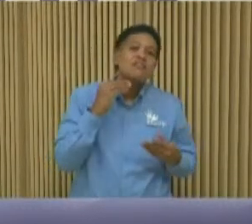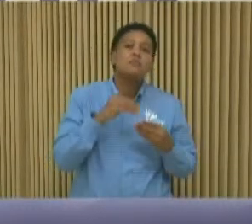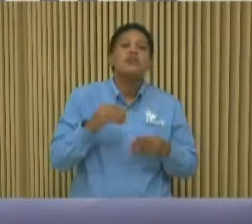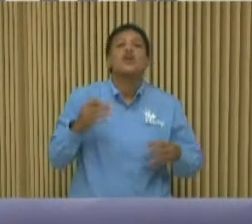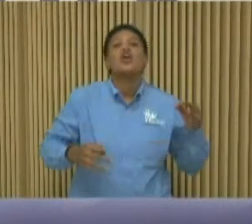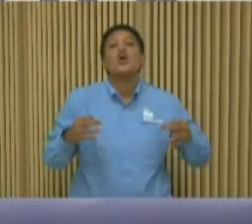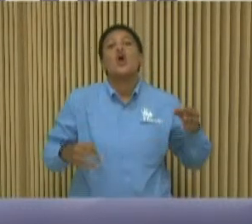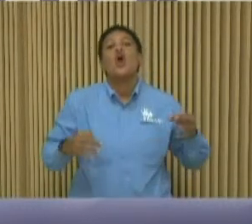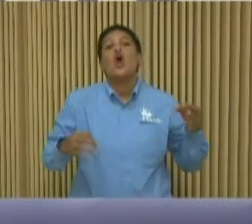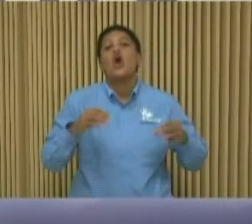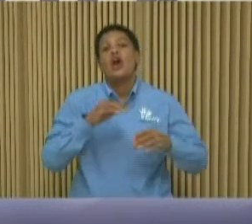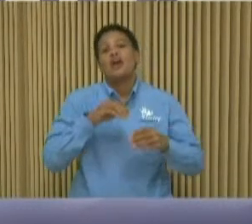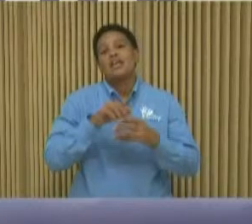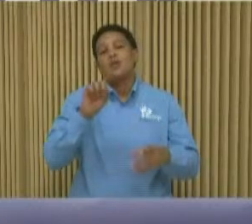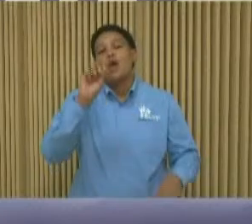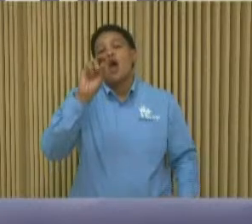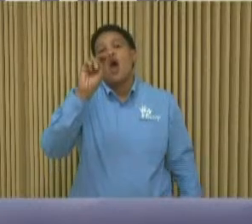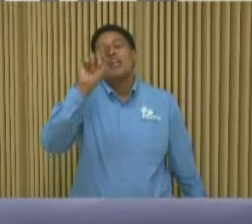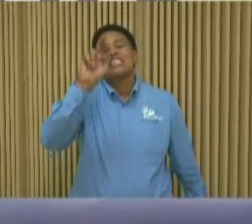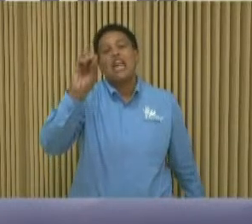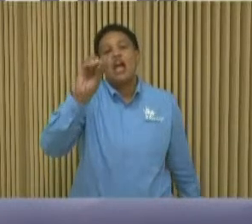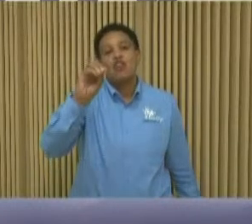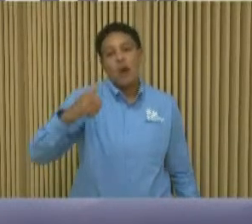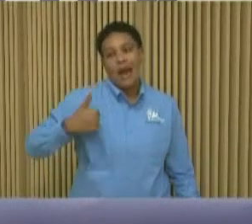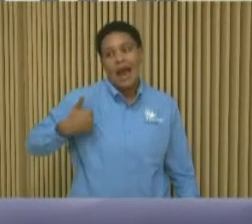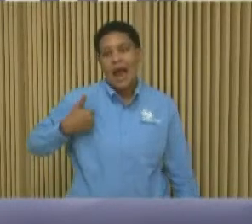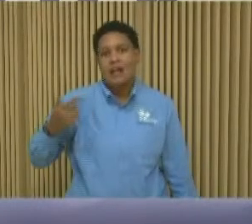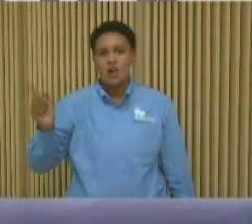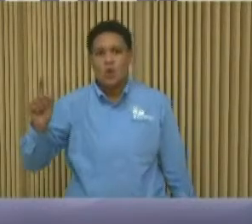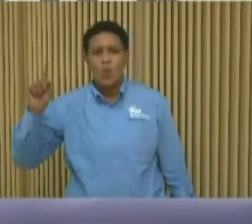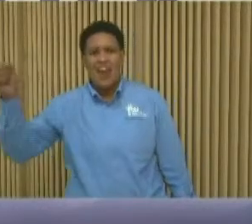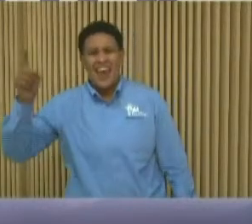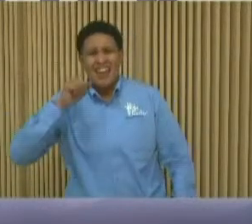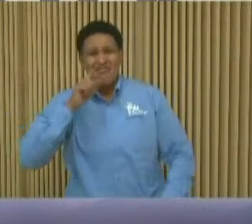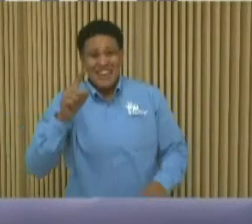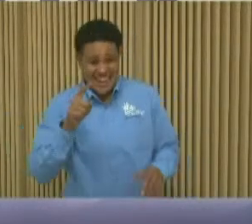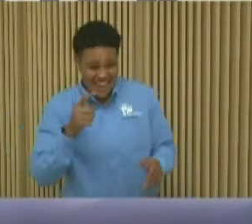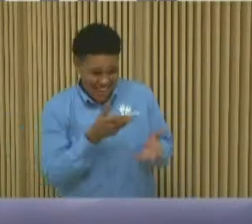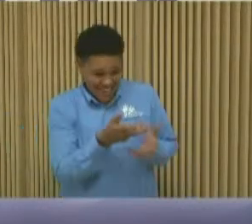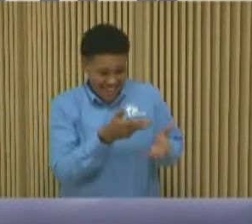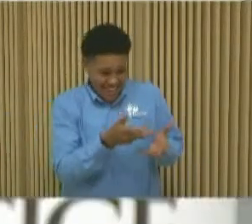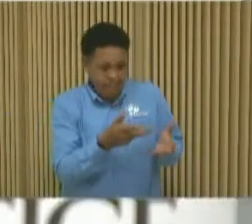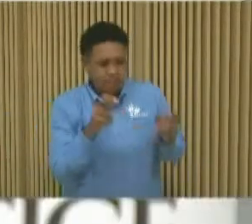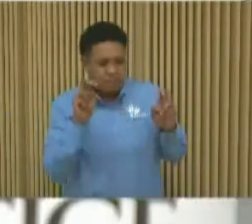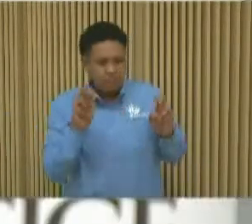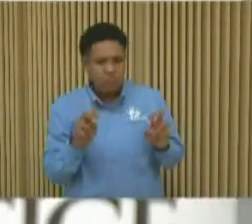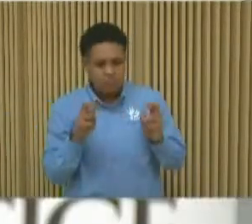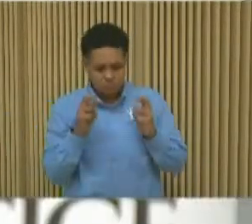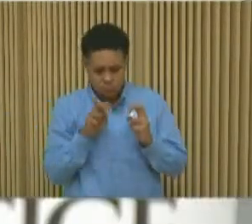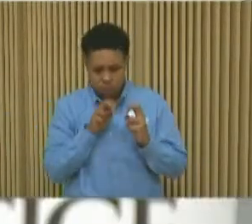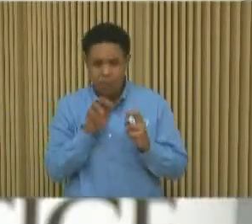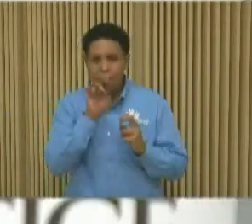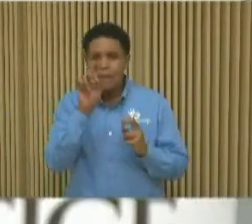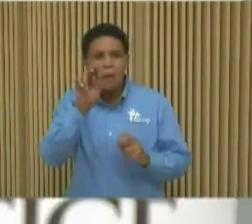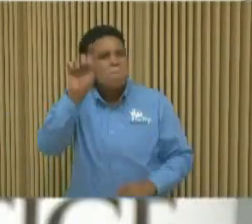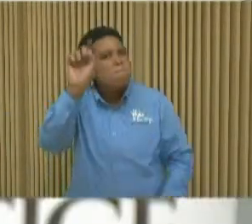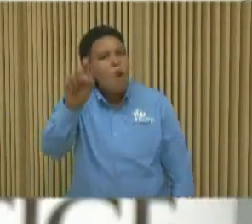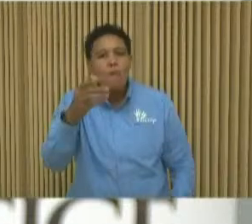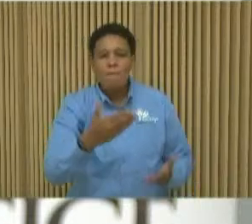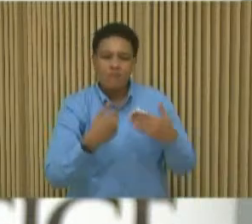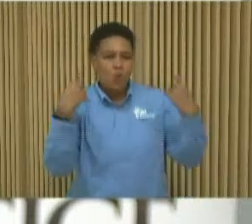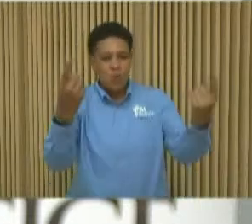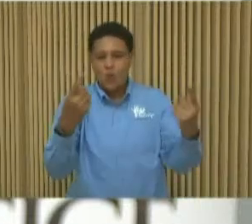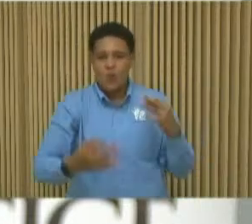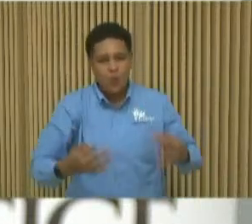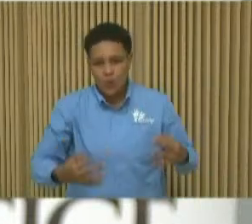in Ontario, Canada, where mediation is a must. And in fact, in some areas of the court,